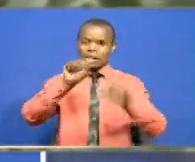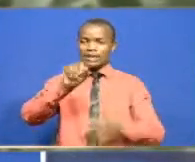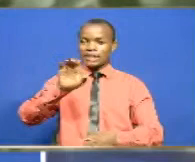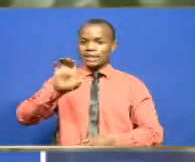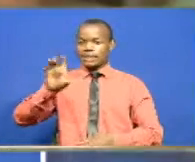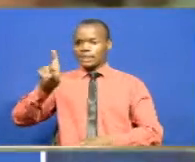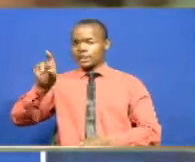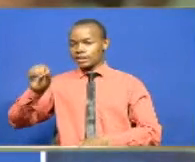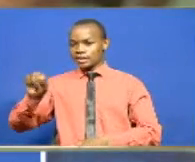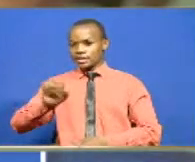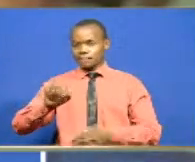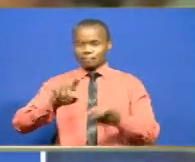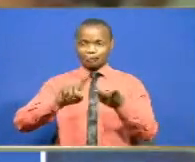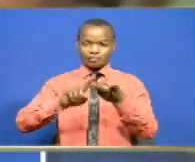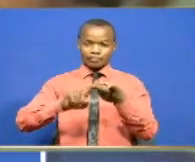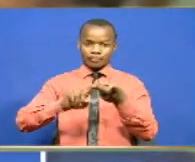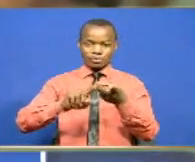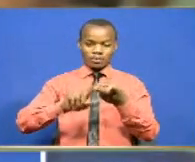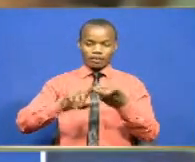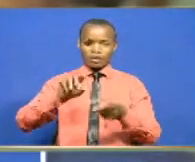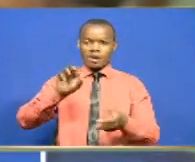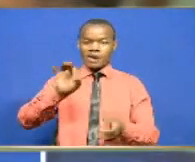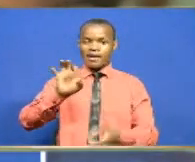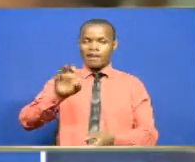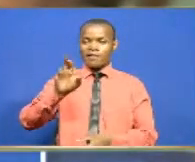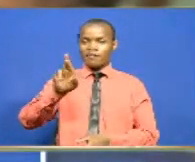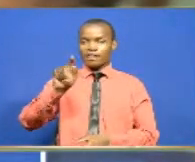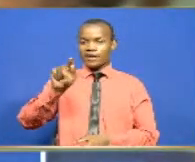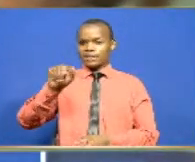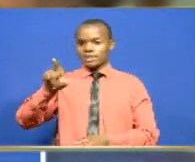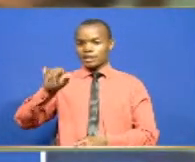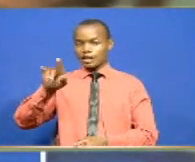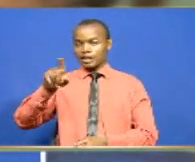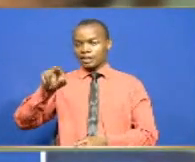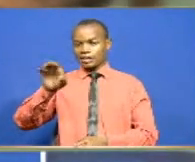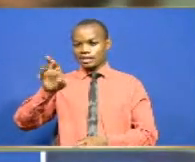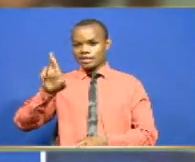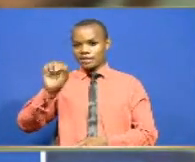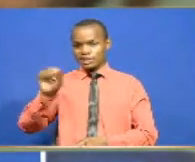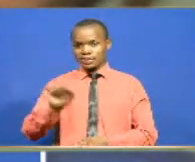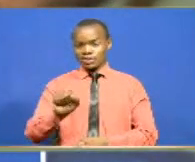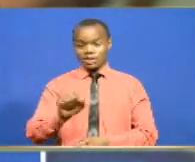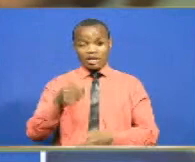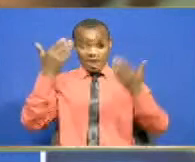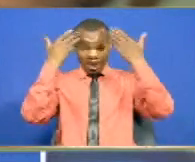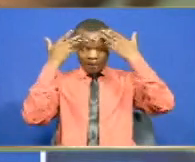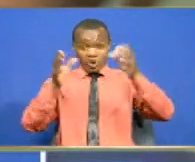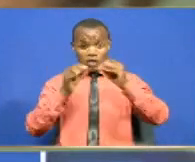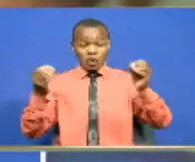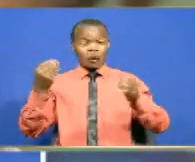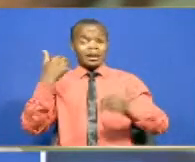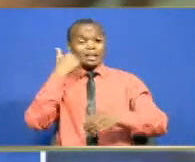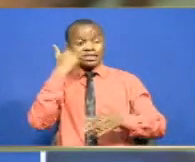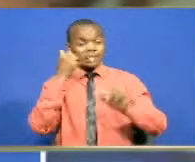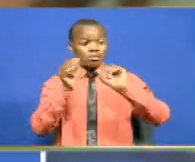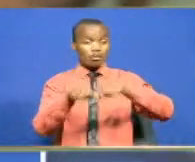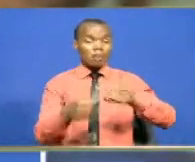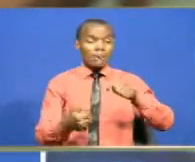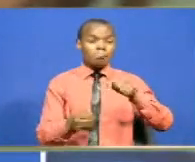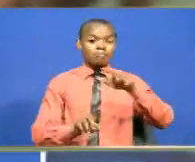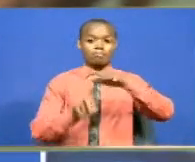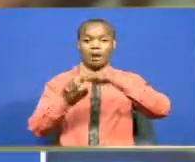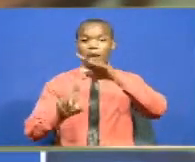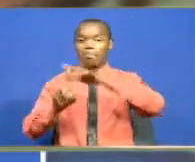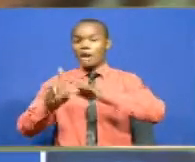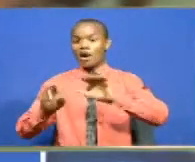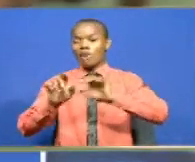right fertilizer. Then the livestock that you are talking of, it's very important in the sense that you do not know when diseases will strike. So as a safety net, it's